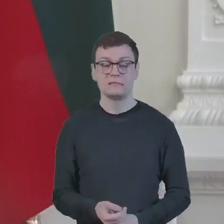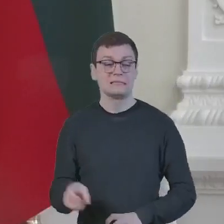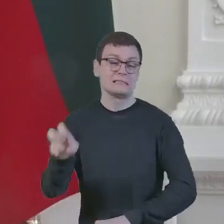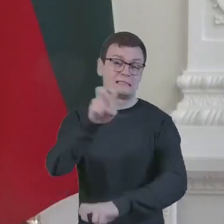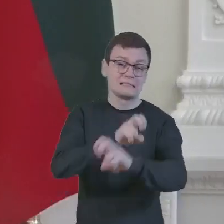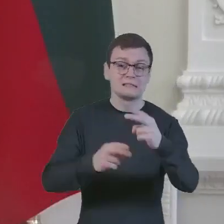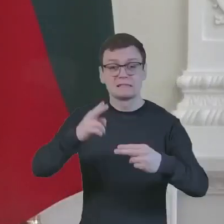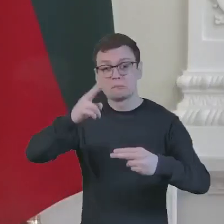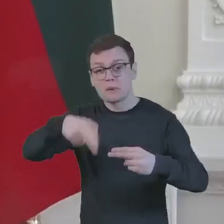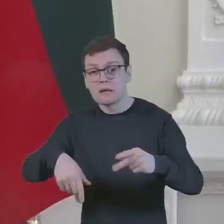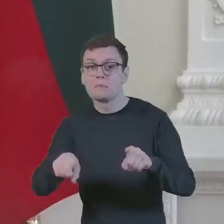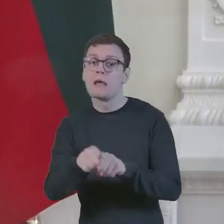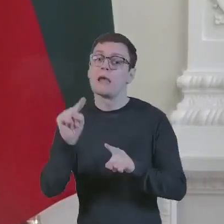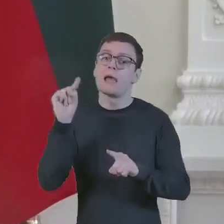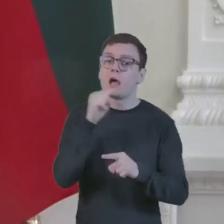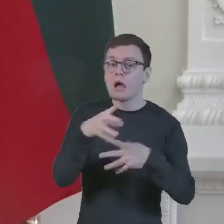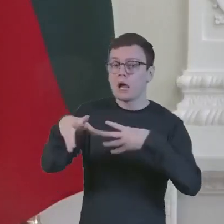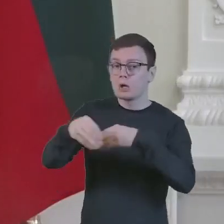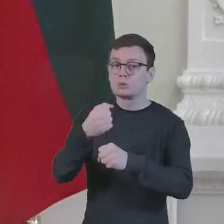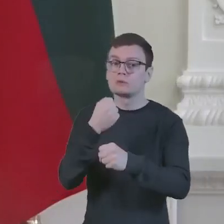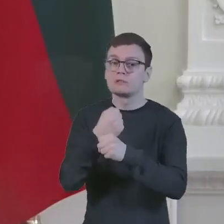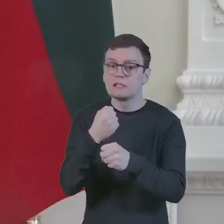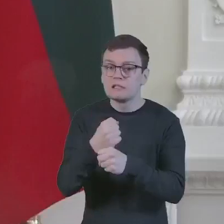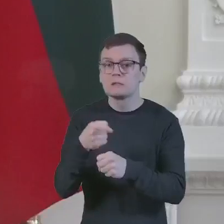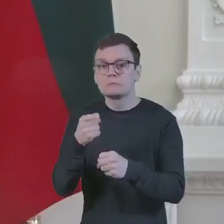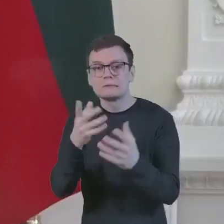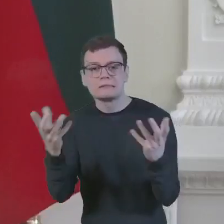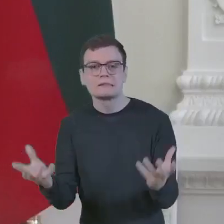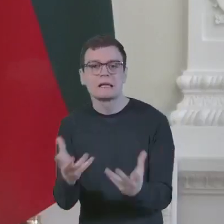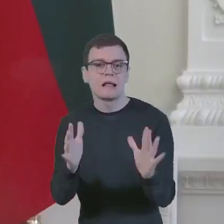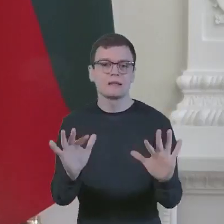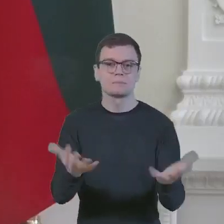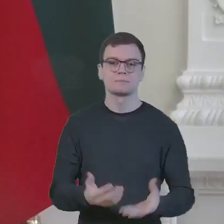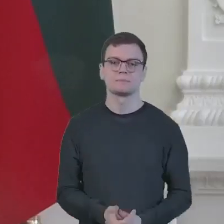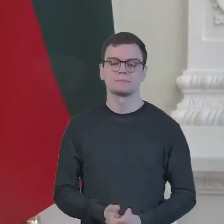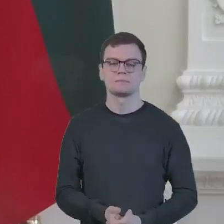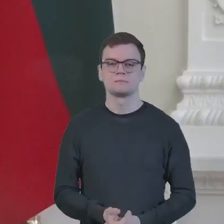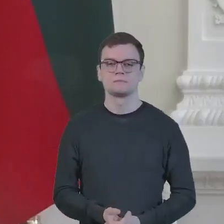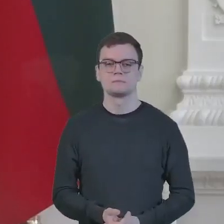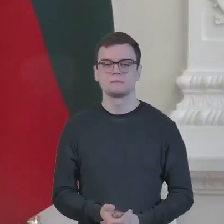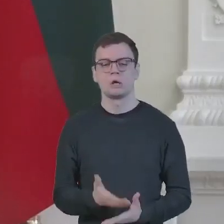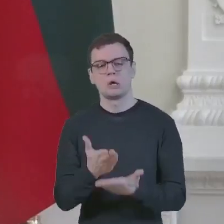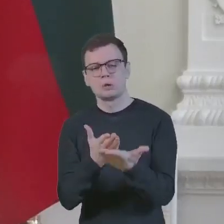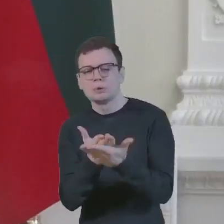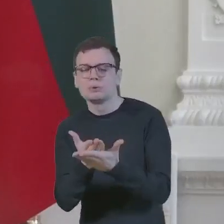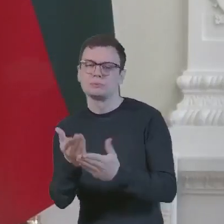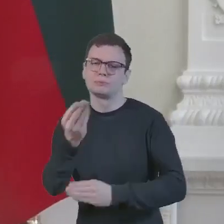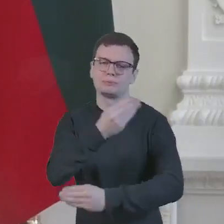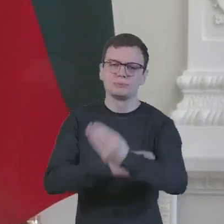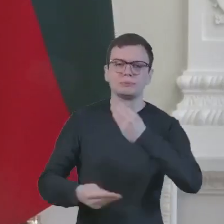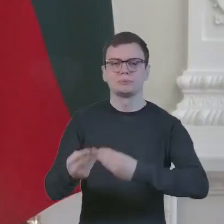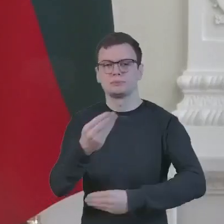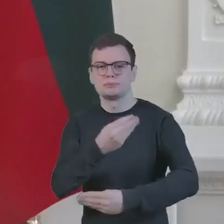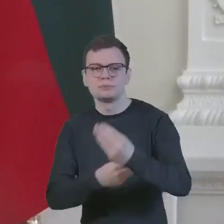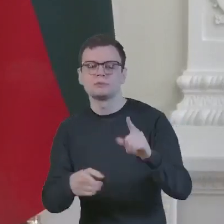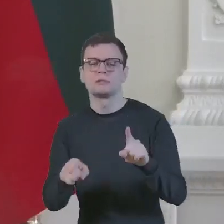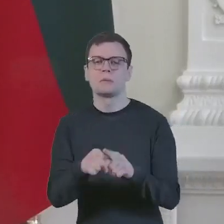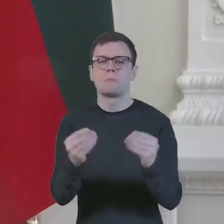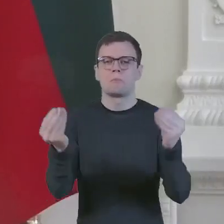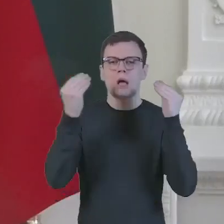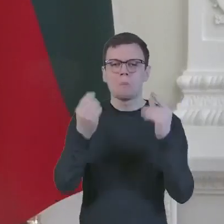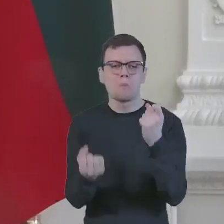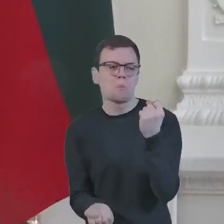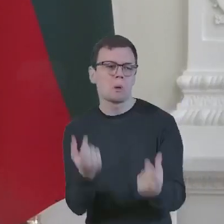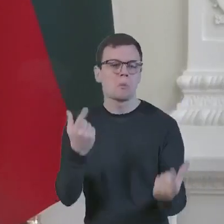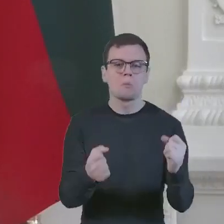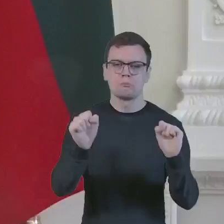the region. We are looking for solutions to develop the potential of economic cooperation, to share good practices